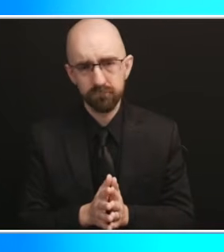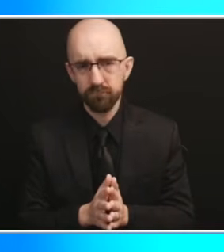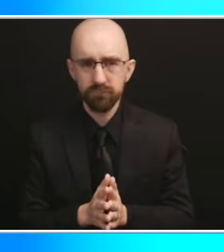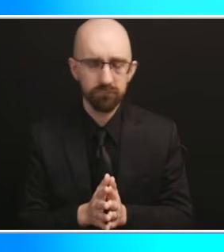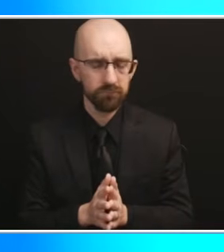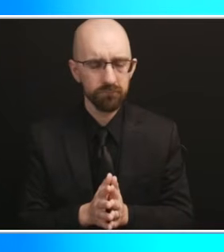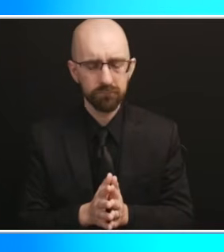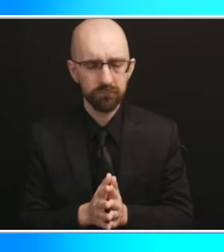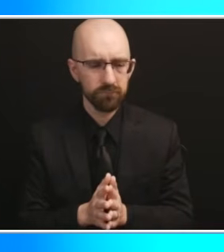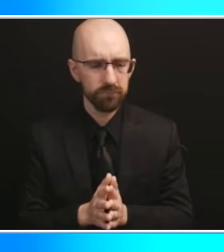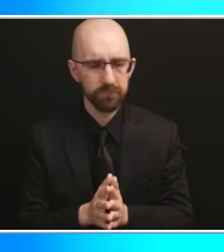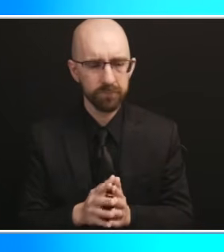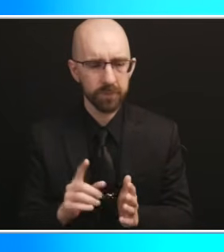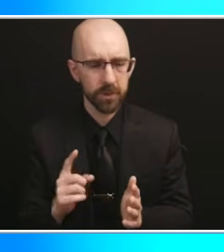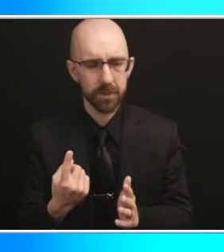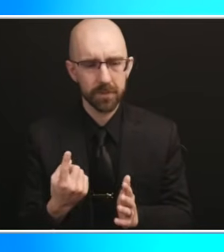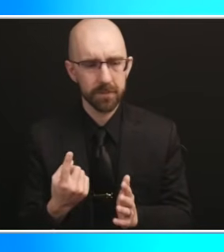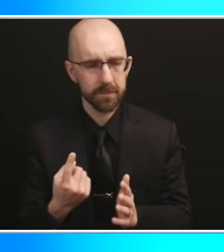just